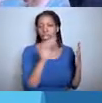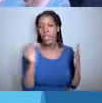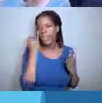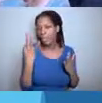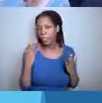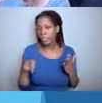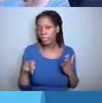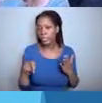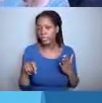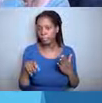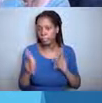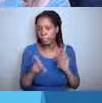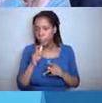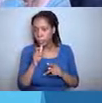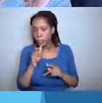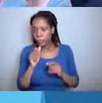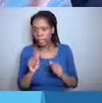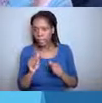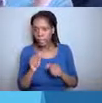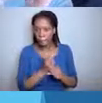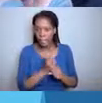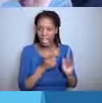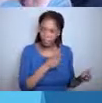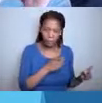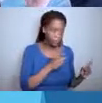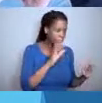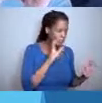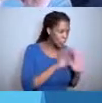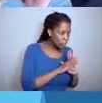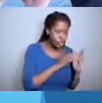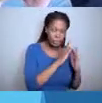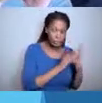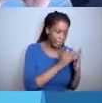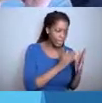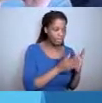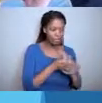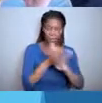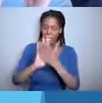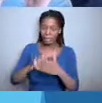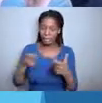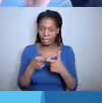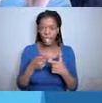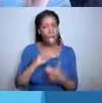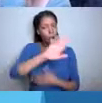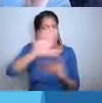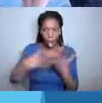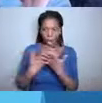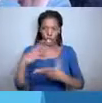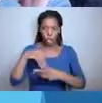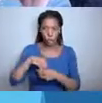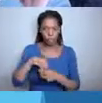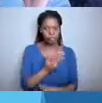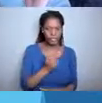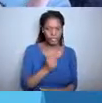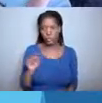digitize it that as well um so that is yeah that's what this budget is it we are not looking for an artist